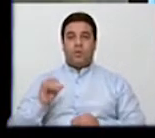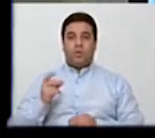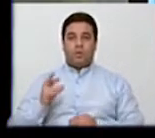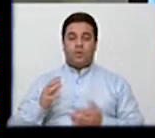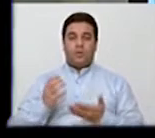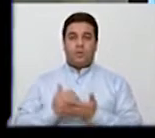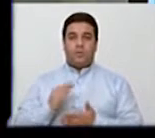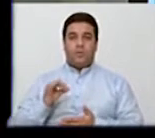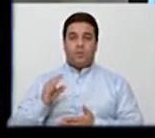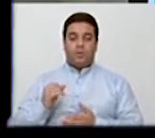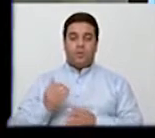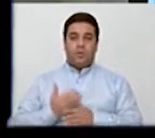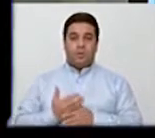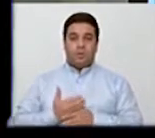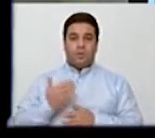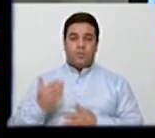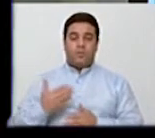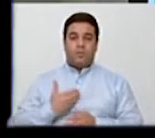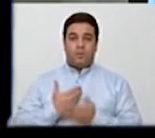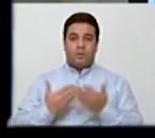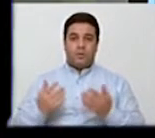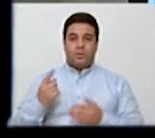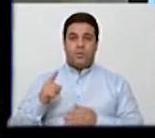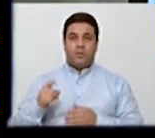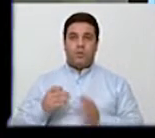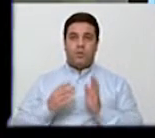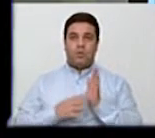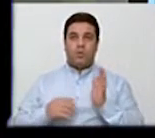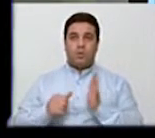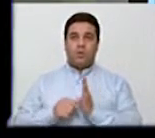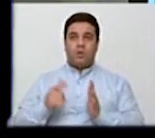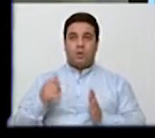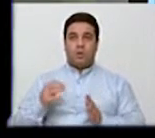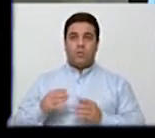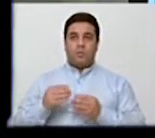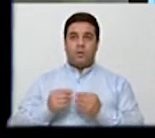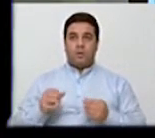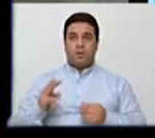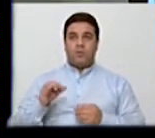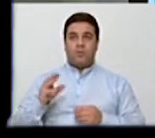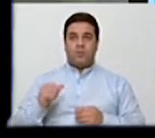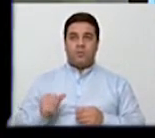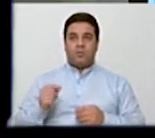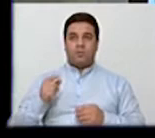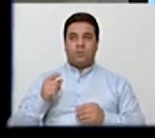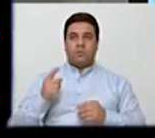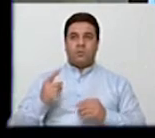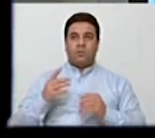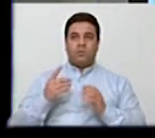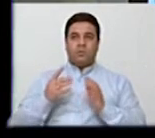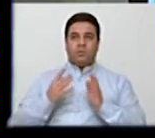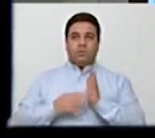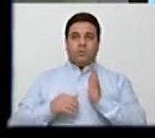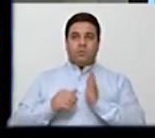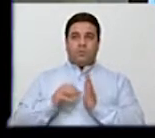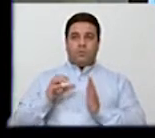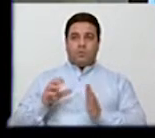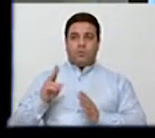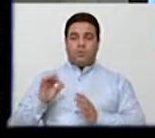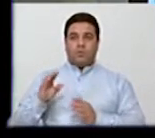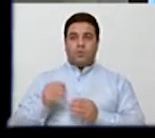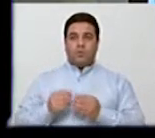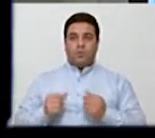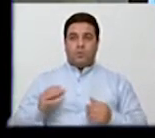topish formulasi orqali, demak, bizda 1,96 gram erigan modda massasi, ya'ni 1,96 gram sulfat kislota